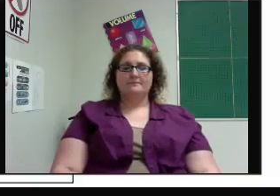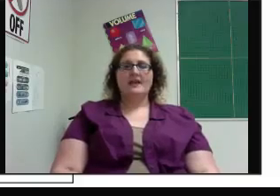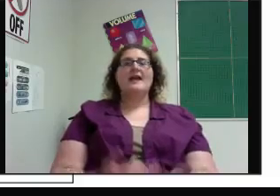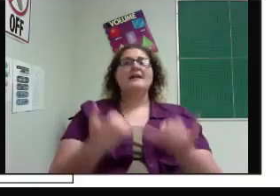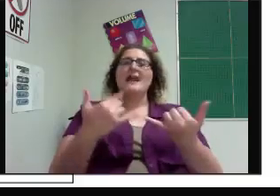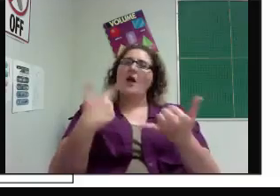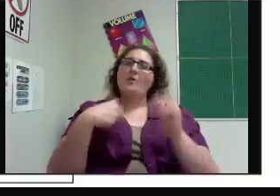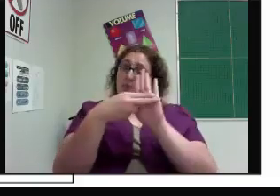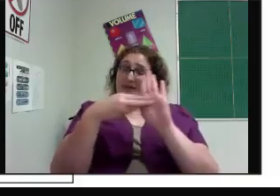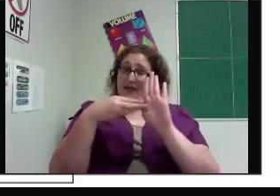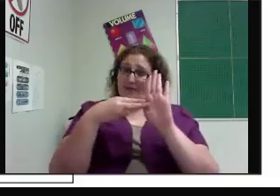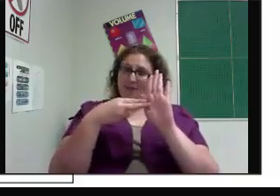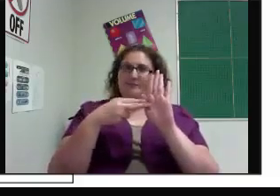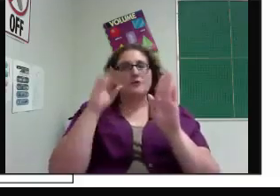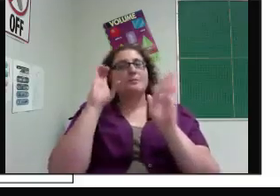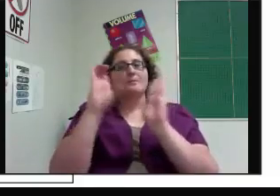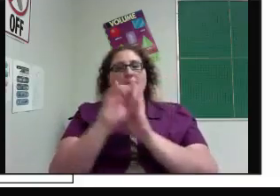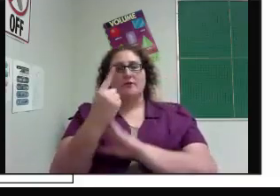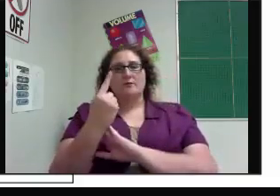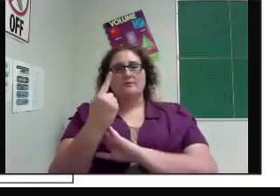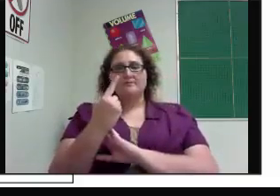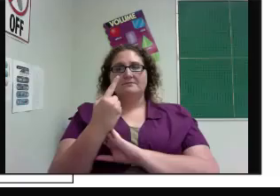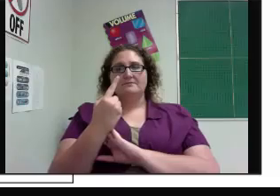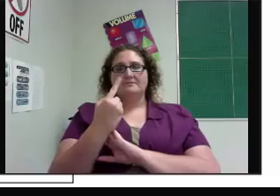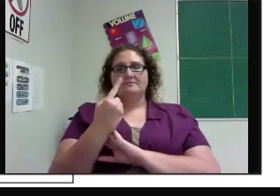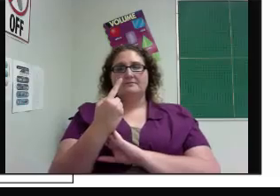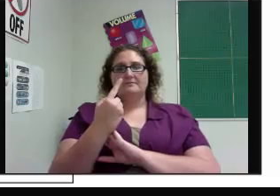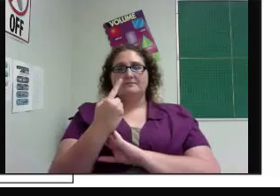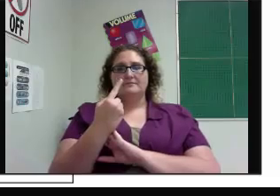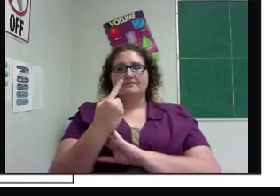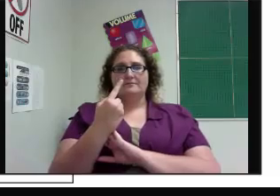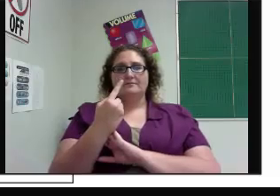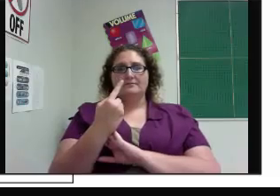Now when we label this, let's draw a picture first.